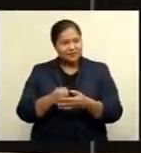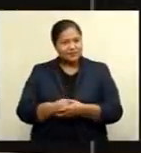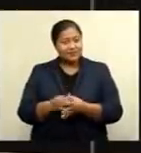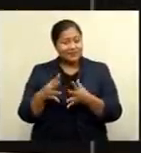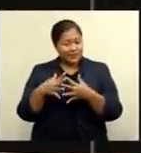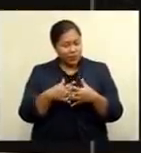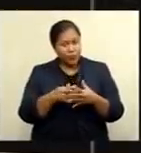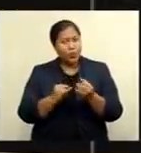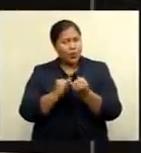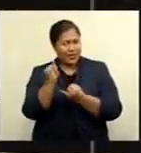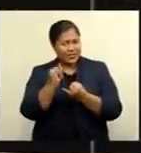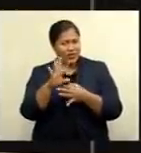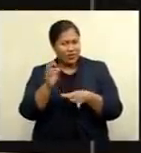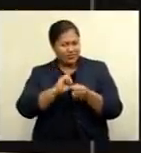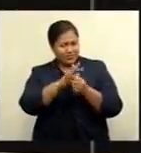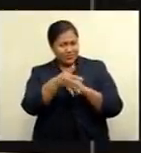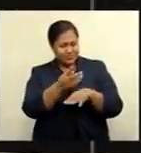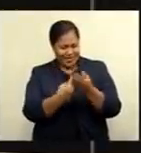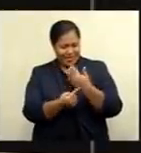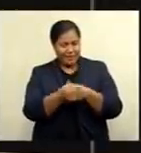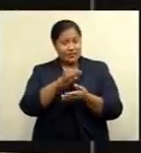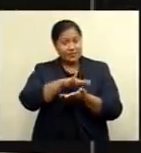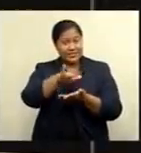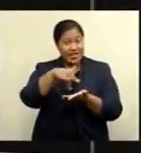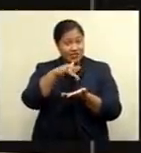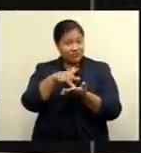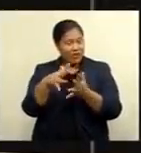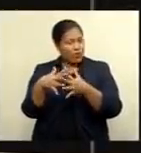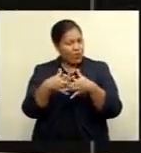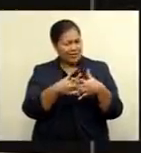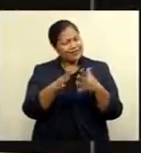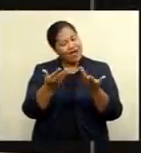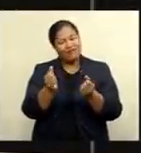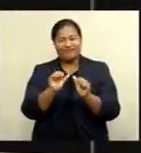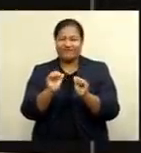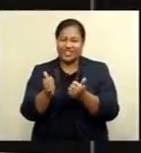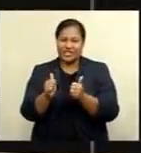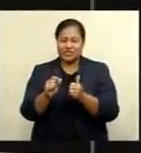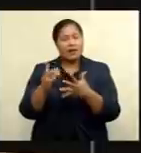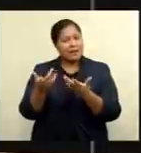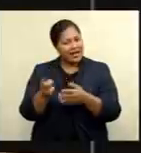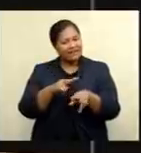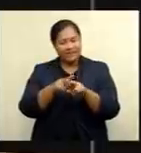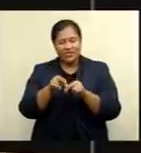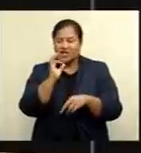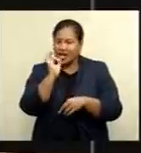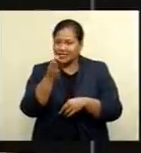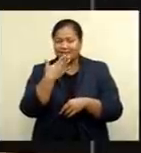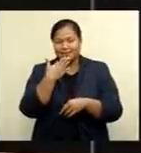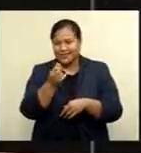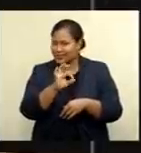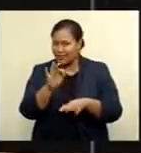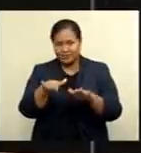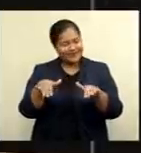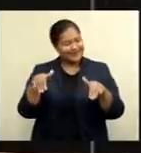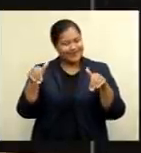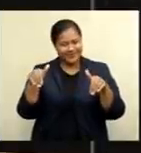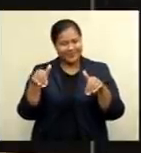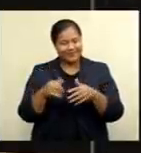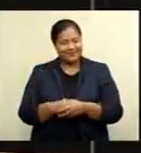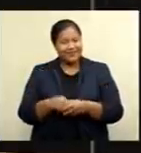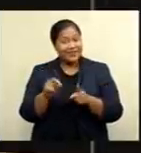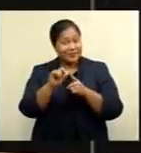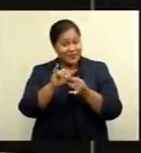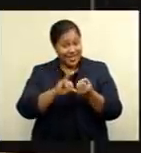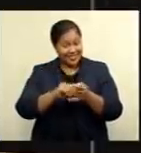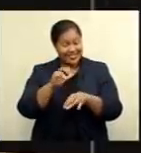of COVID-19 in the central and western divisions are over. However, Fijians have been urged not to become complacent. Permanent